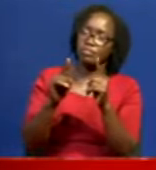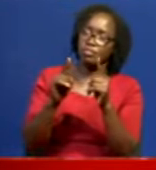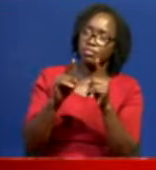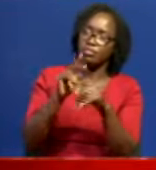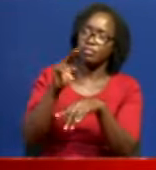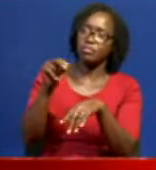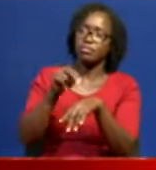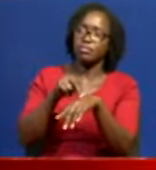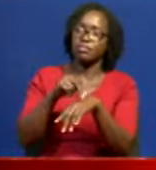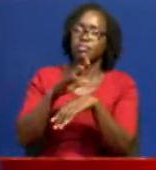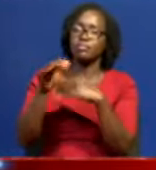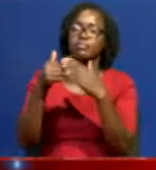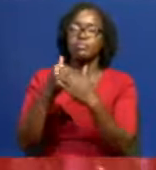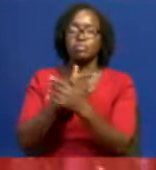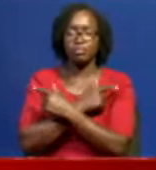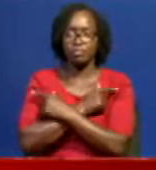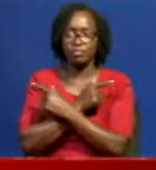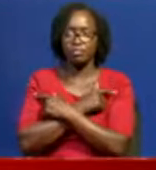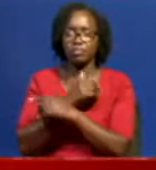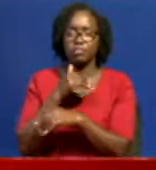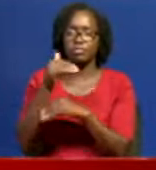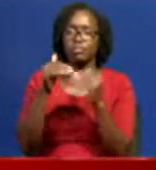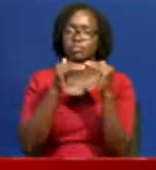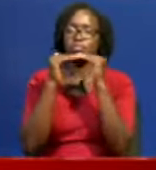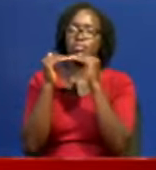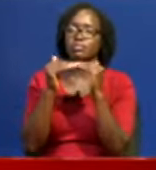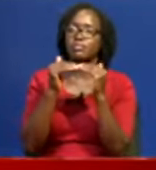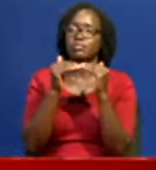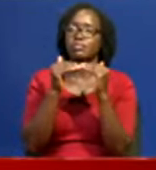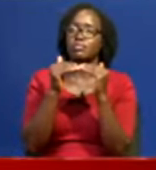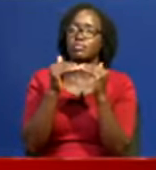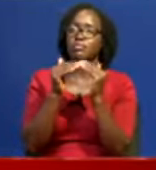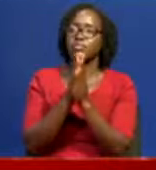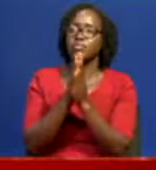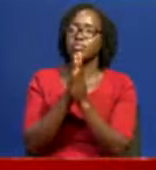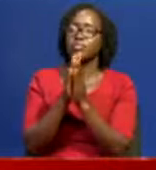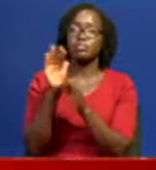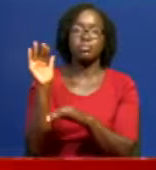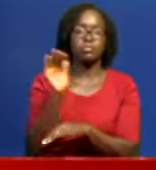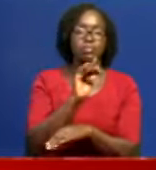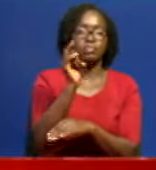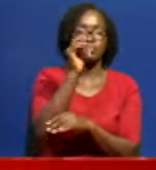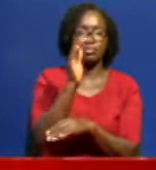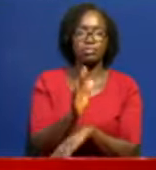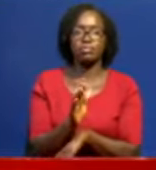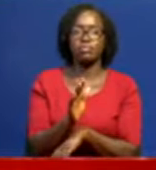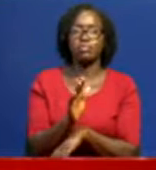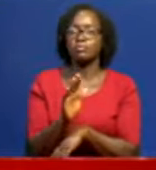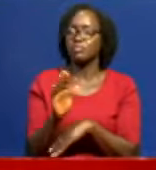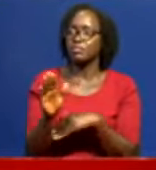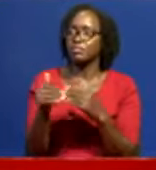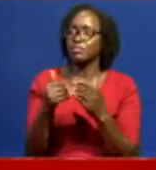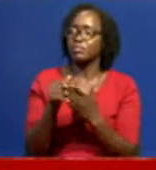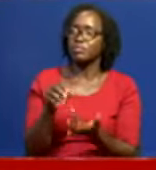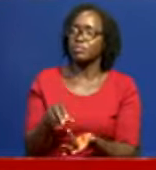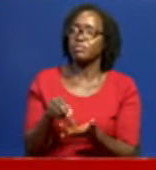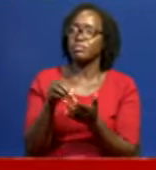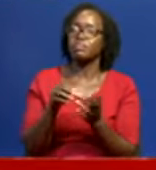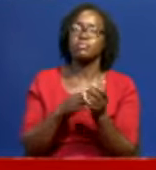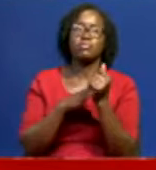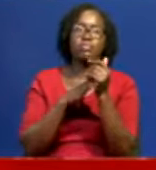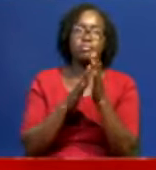nation we all love to the next level. I urge all Kenyans, especially